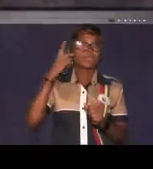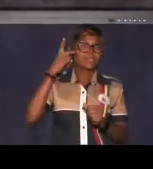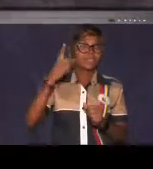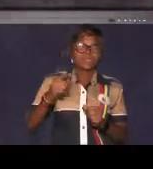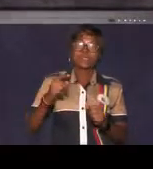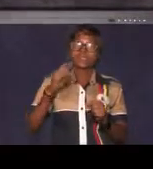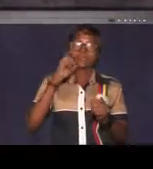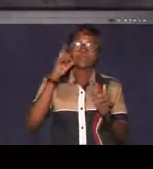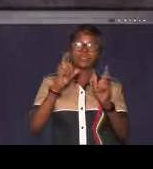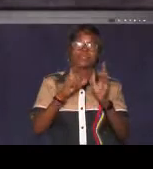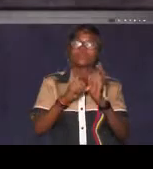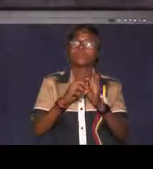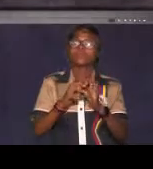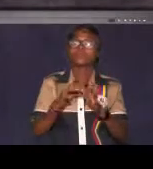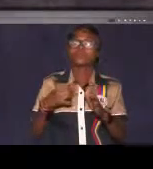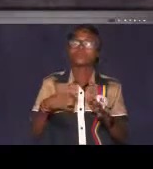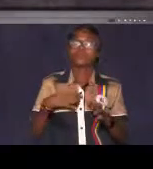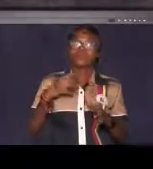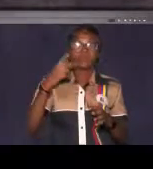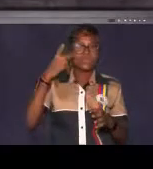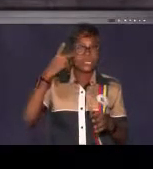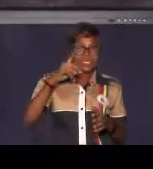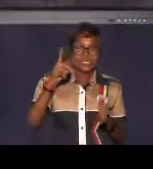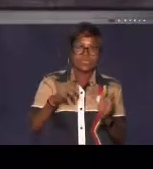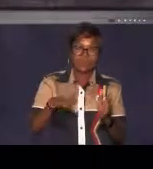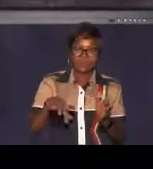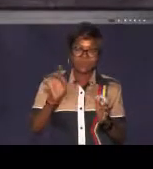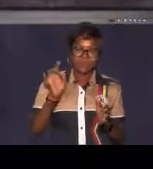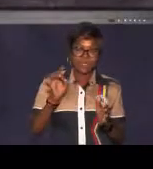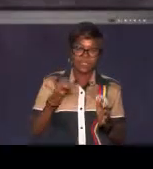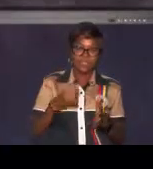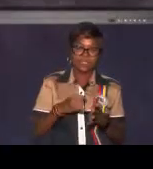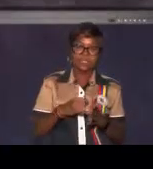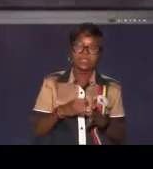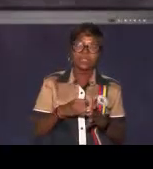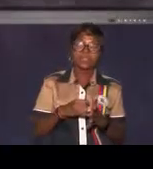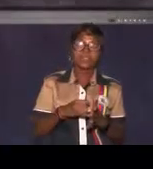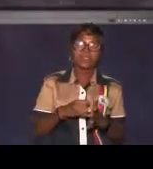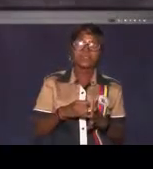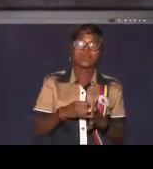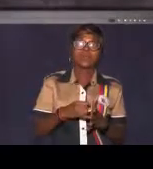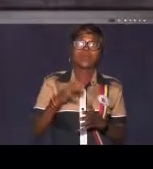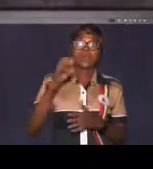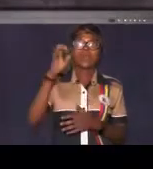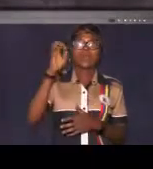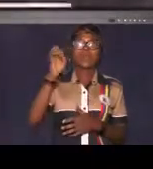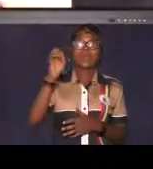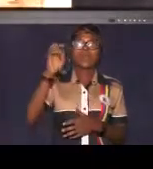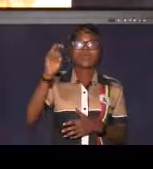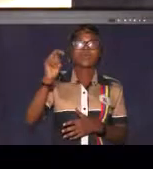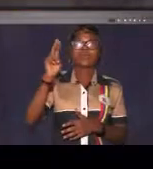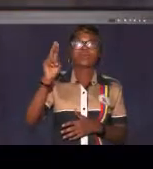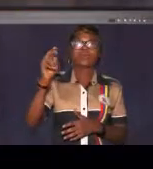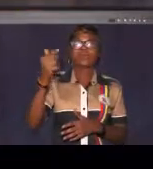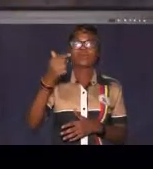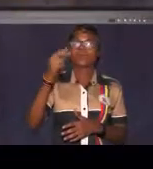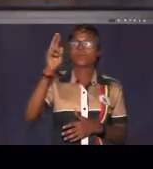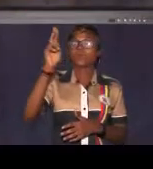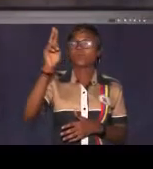the picture. Coal. We mostly find coal in